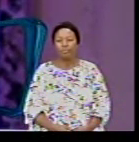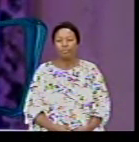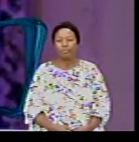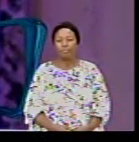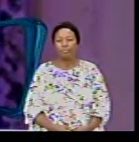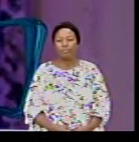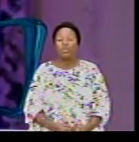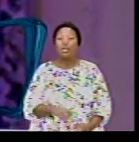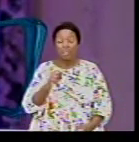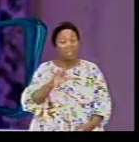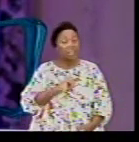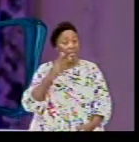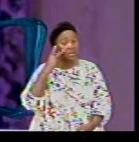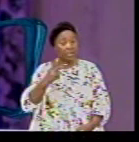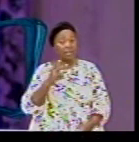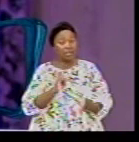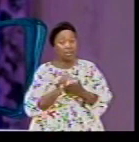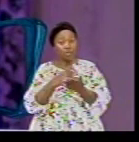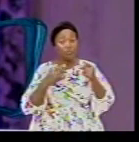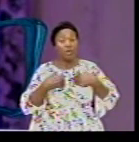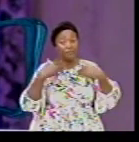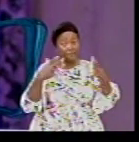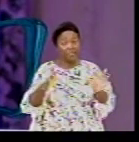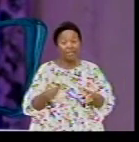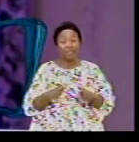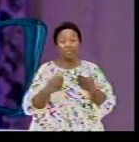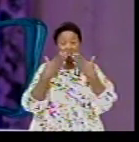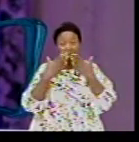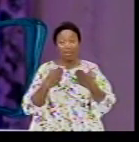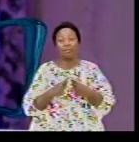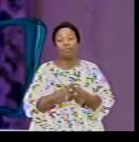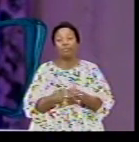Yes, I can see the flag in the middle there.